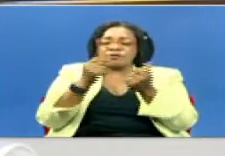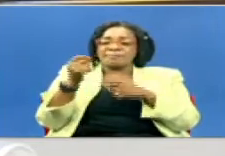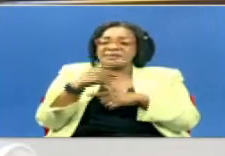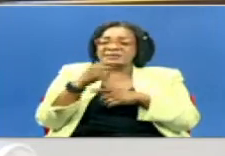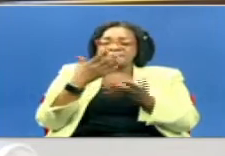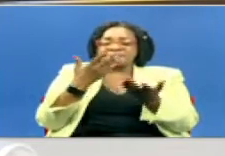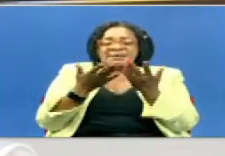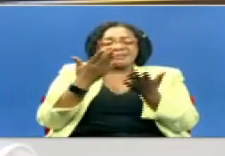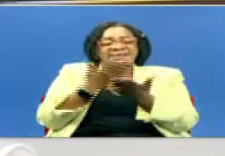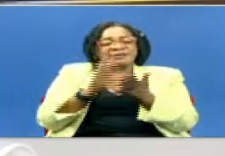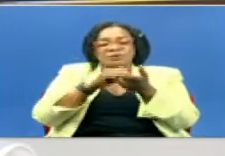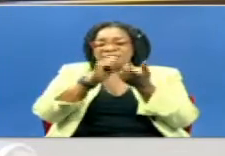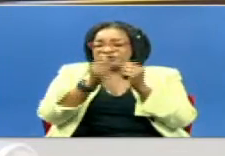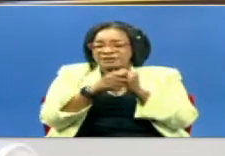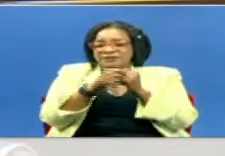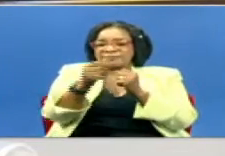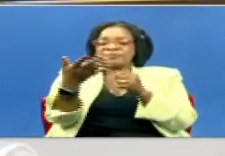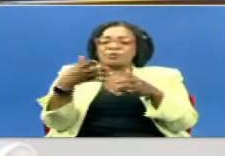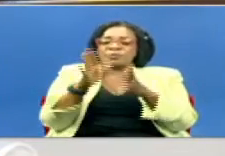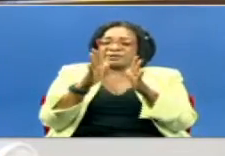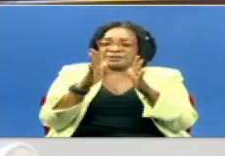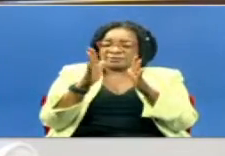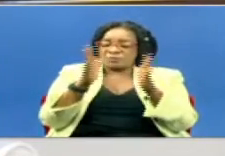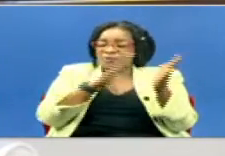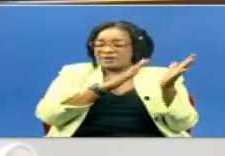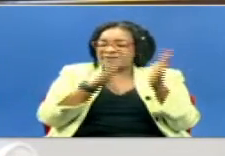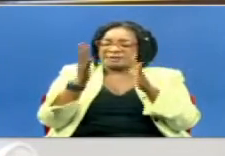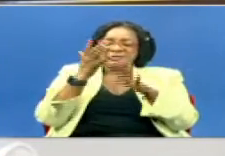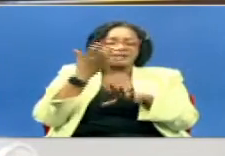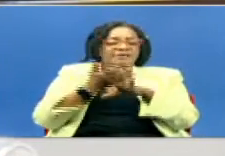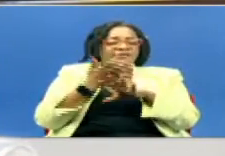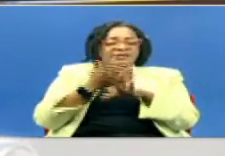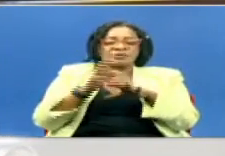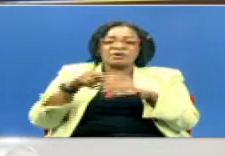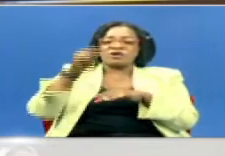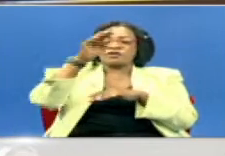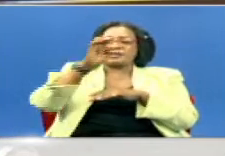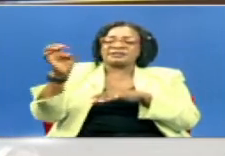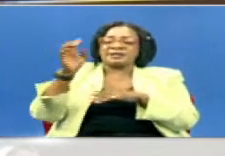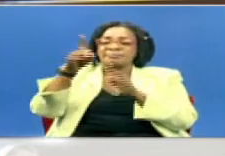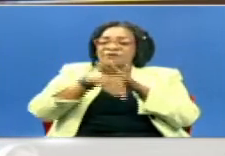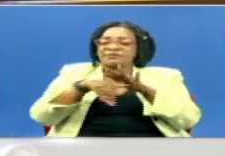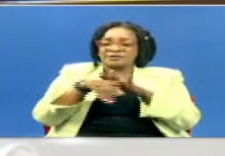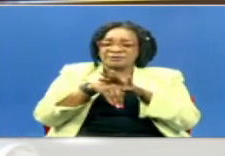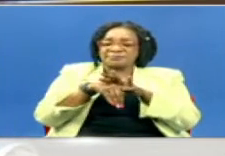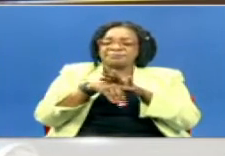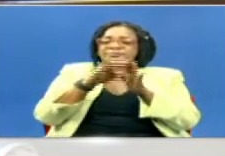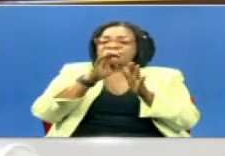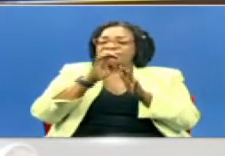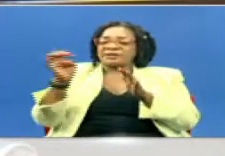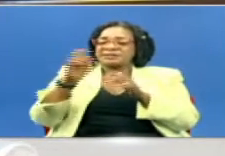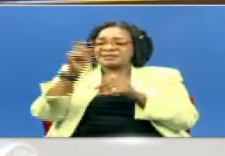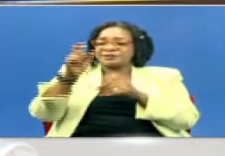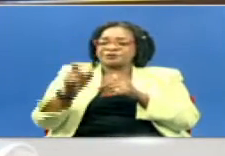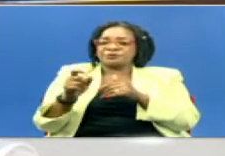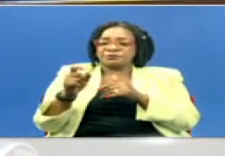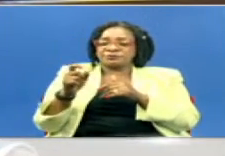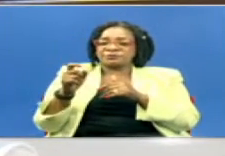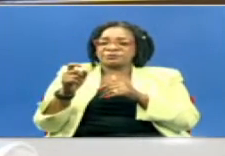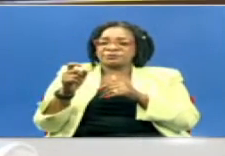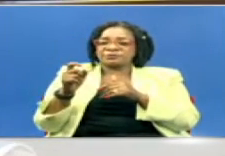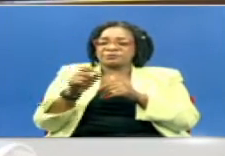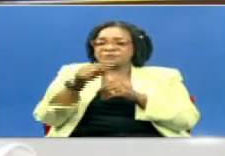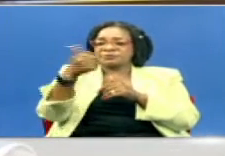going to change. The weather pattern has been difficult in our northeastern provinces, in our eastern region, in